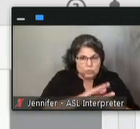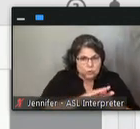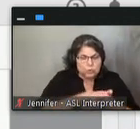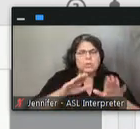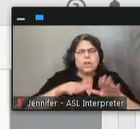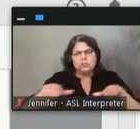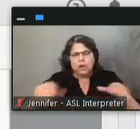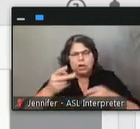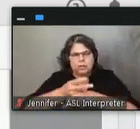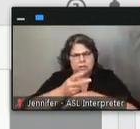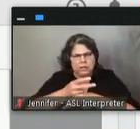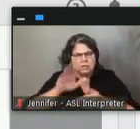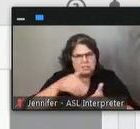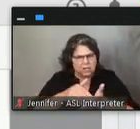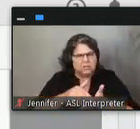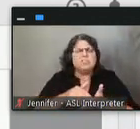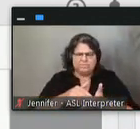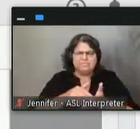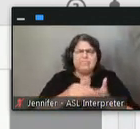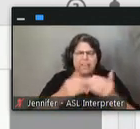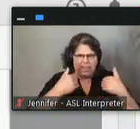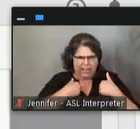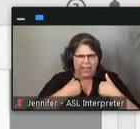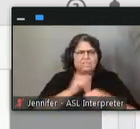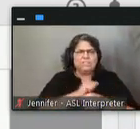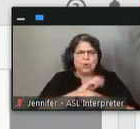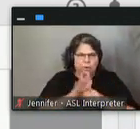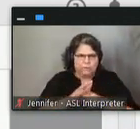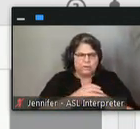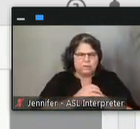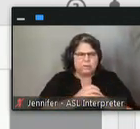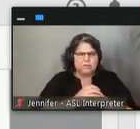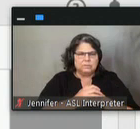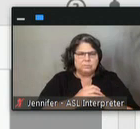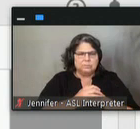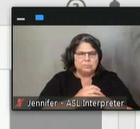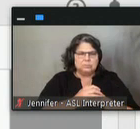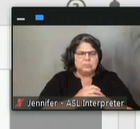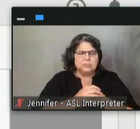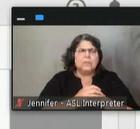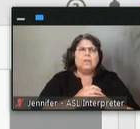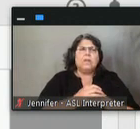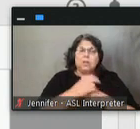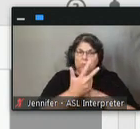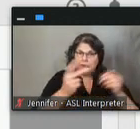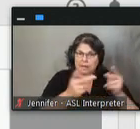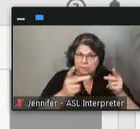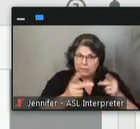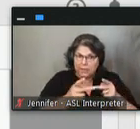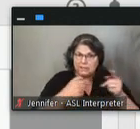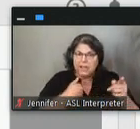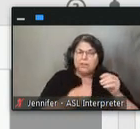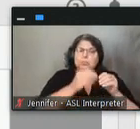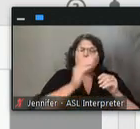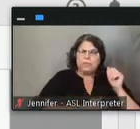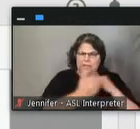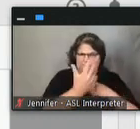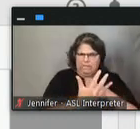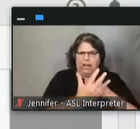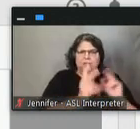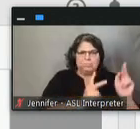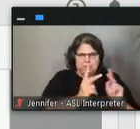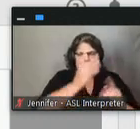have had known cases. We've had 3 clusters of more than 5 cases, at least 5